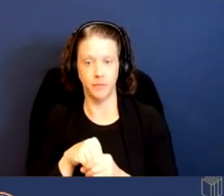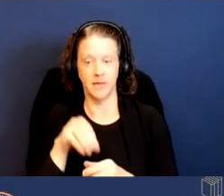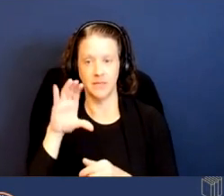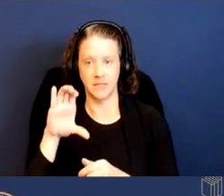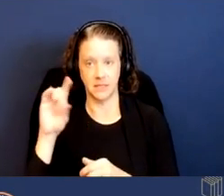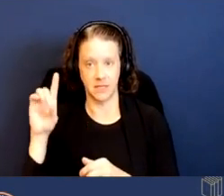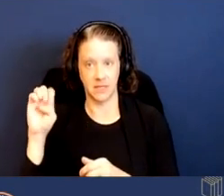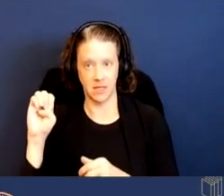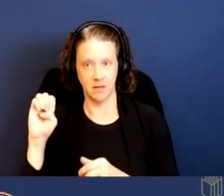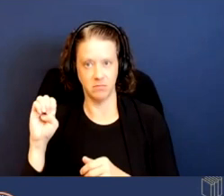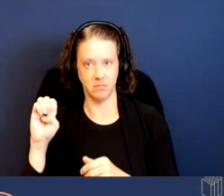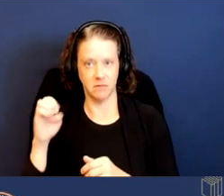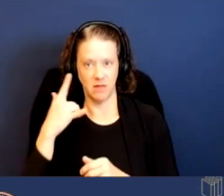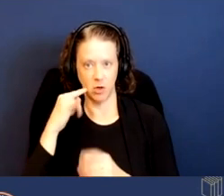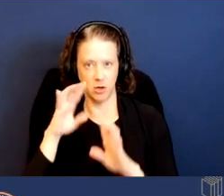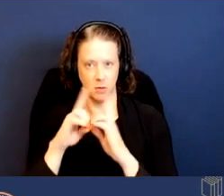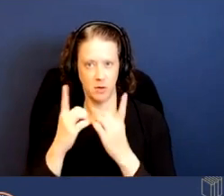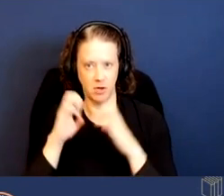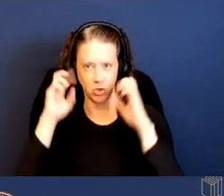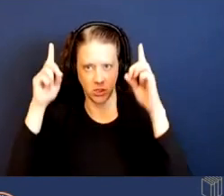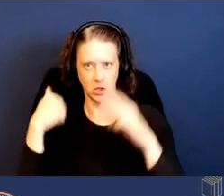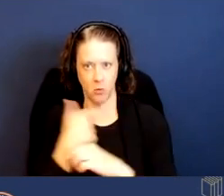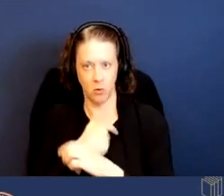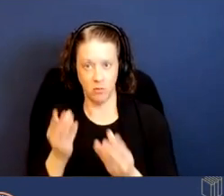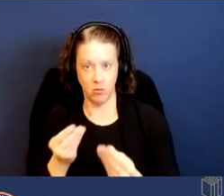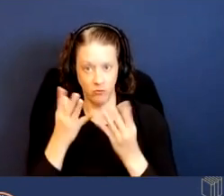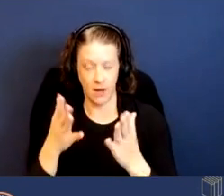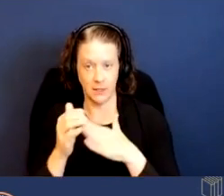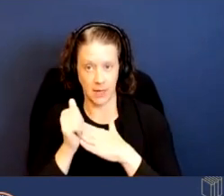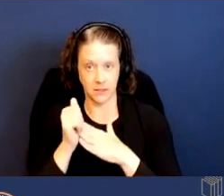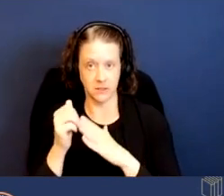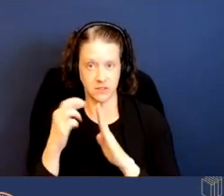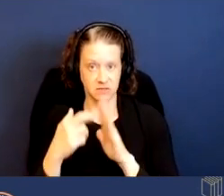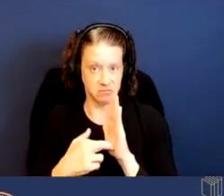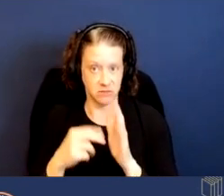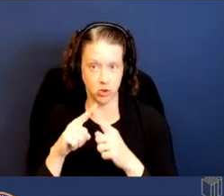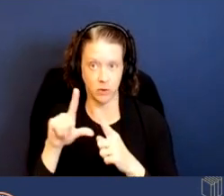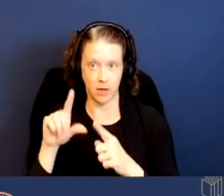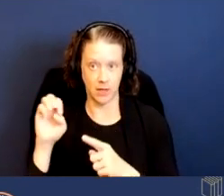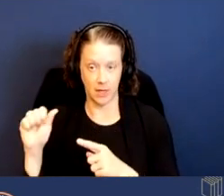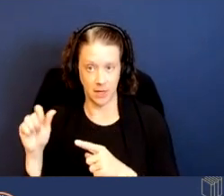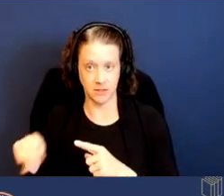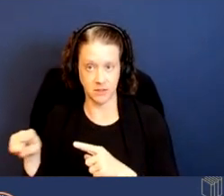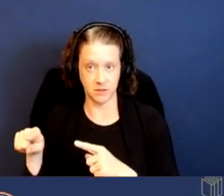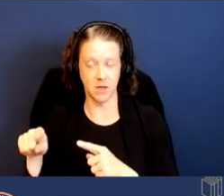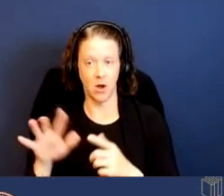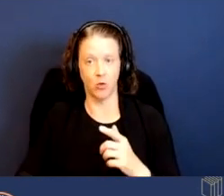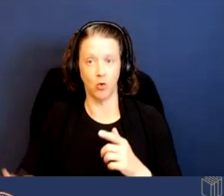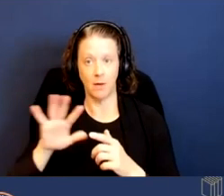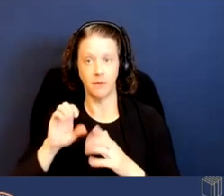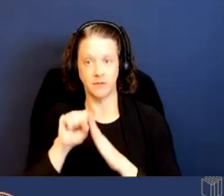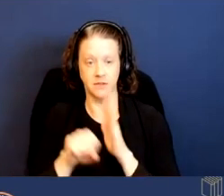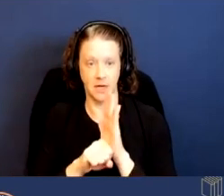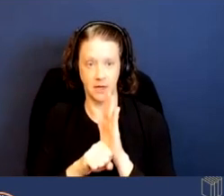CDE, us, will be providing guidance to LEAs across the state